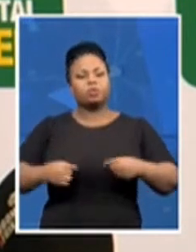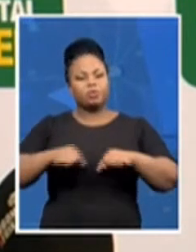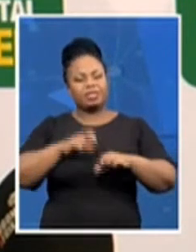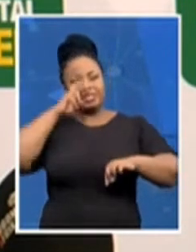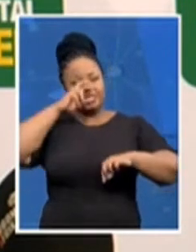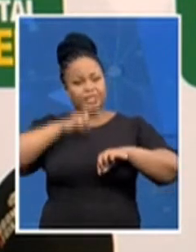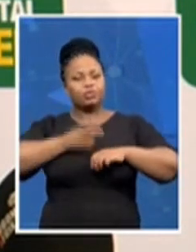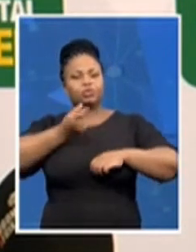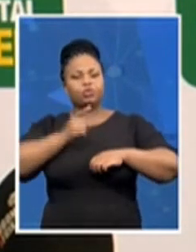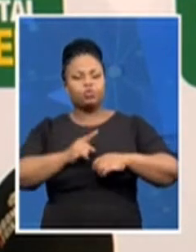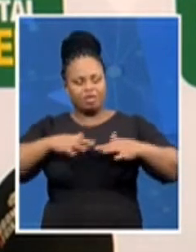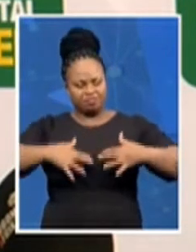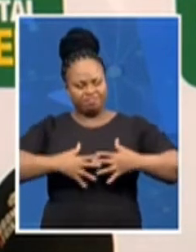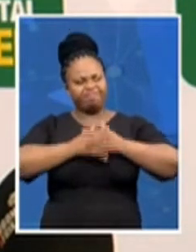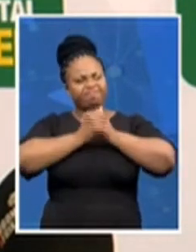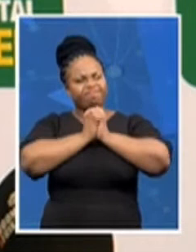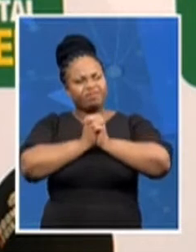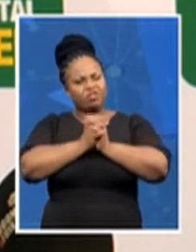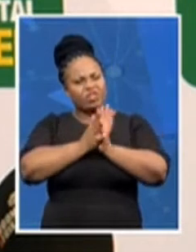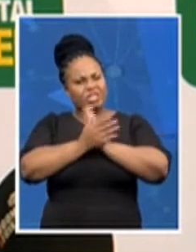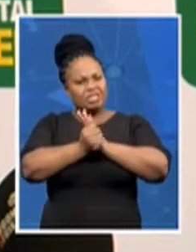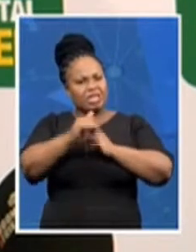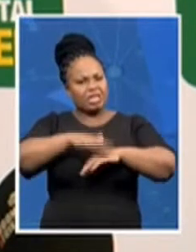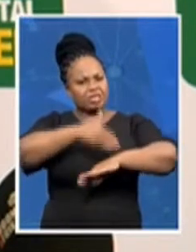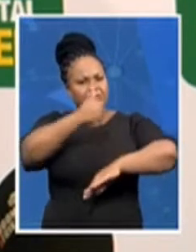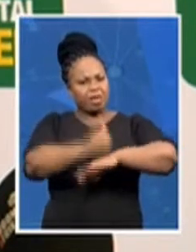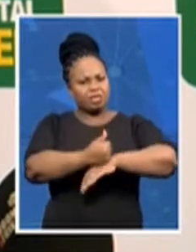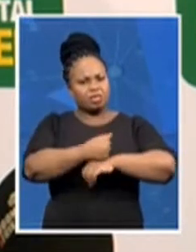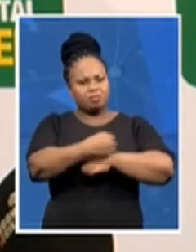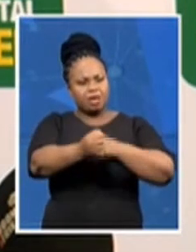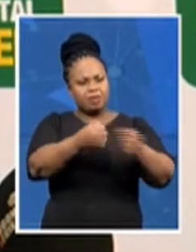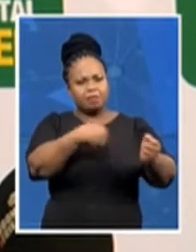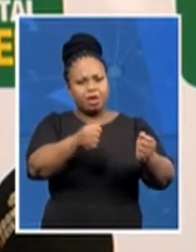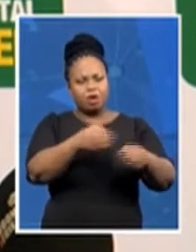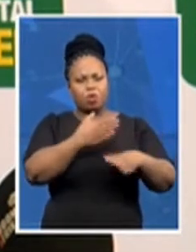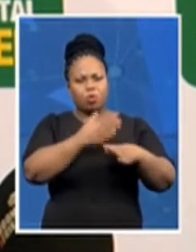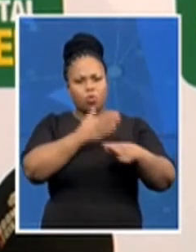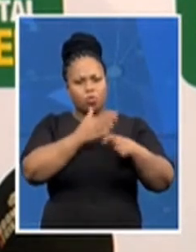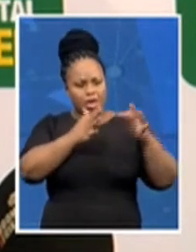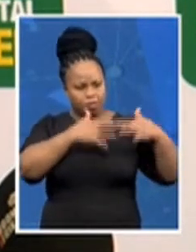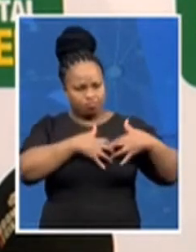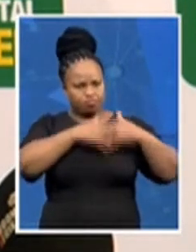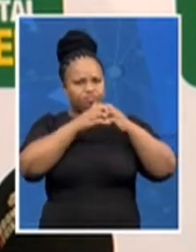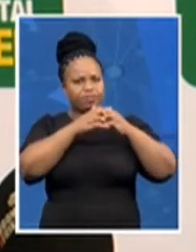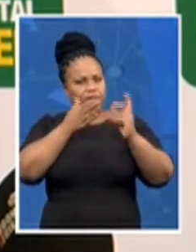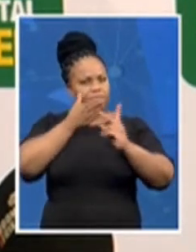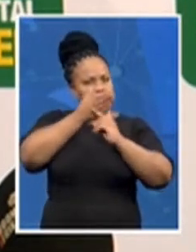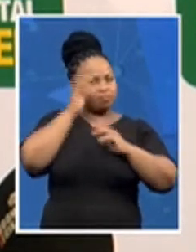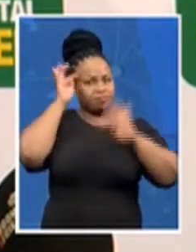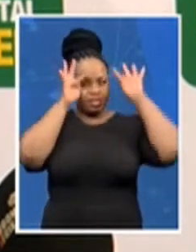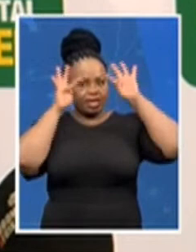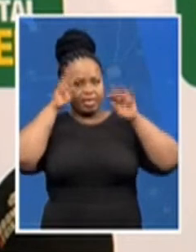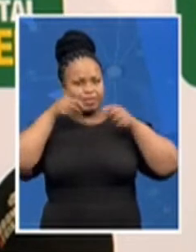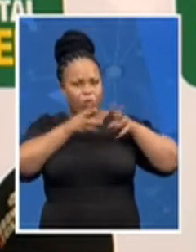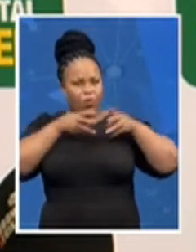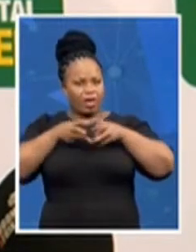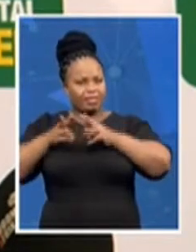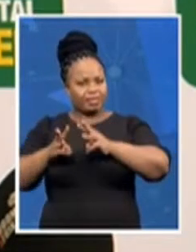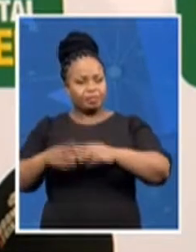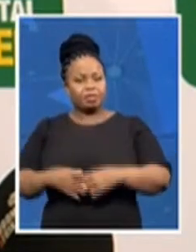more employment creating ventures. So the medium to long-term